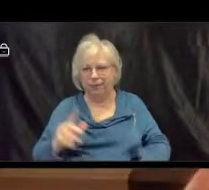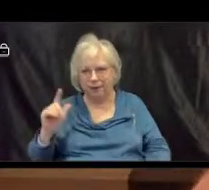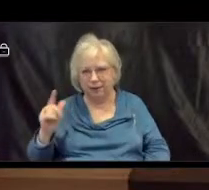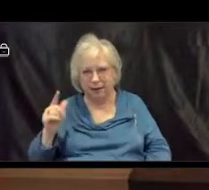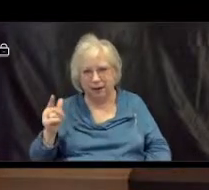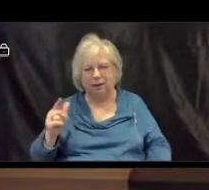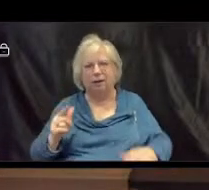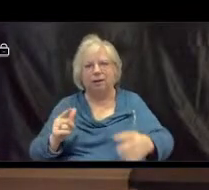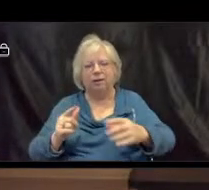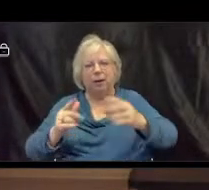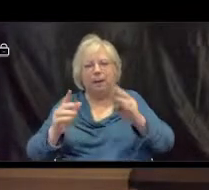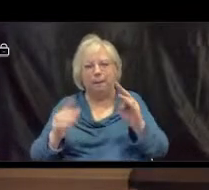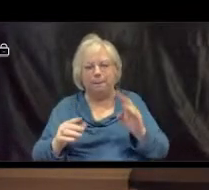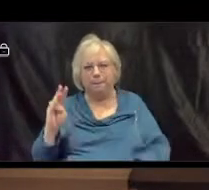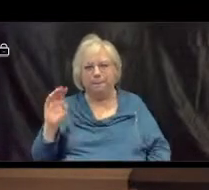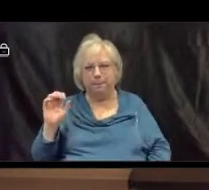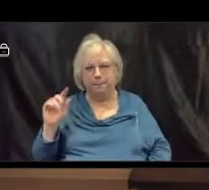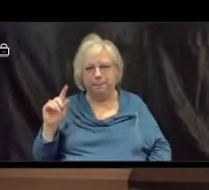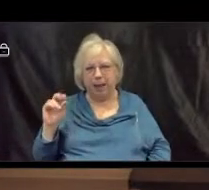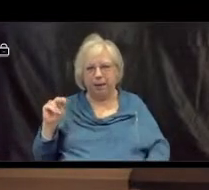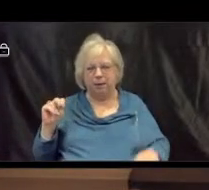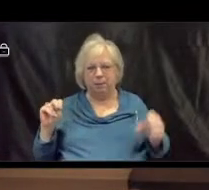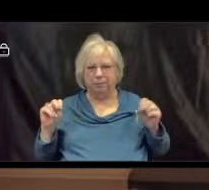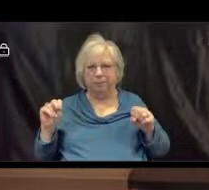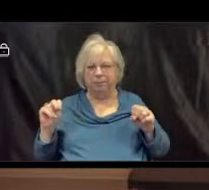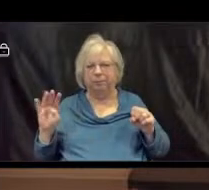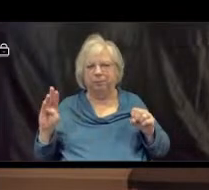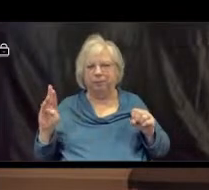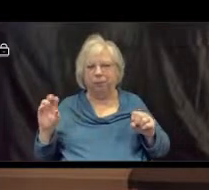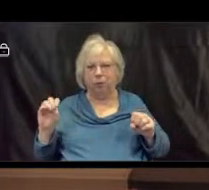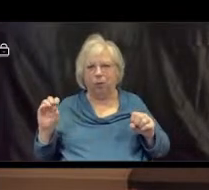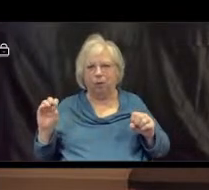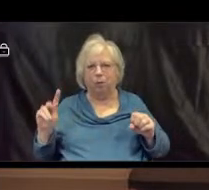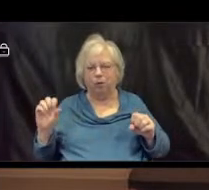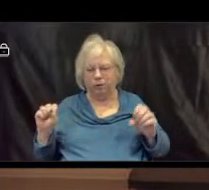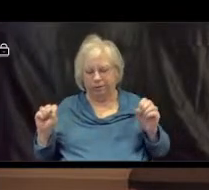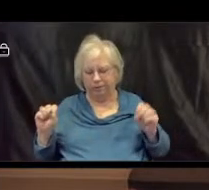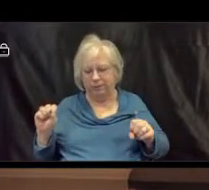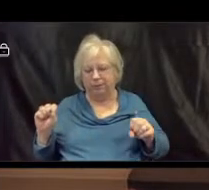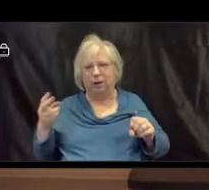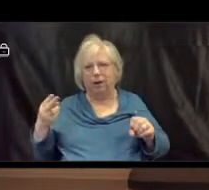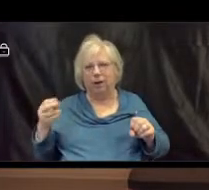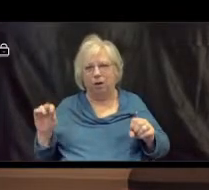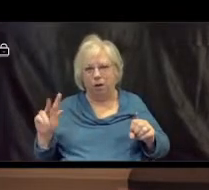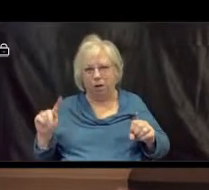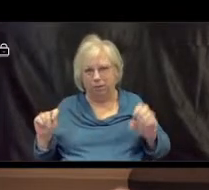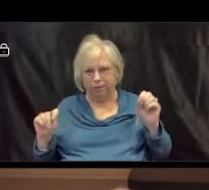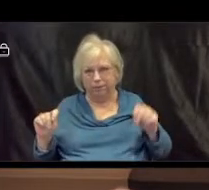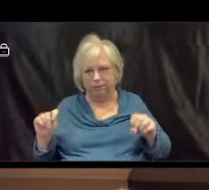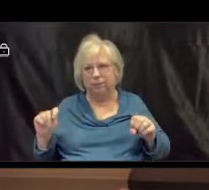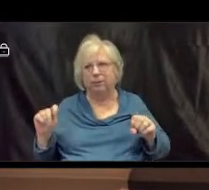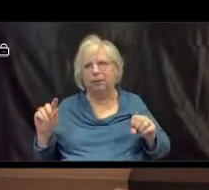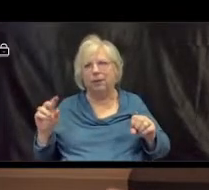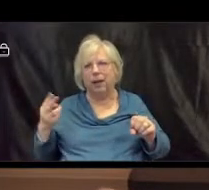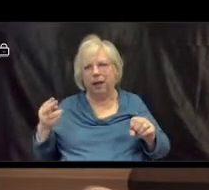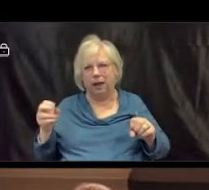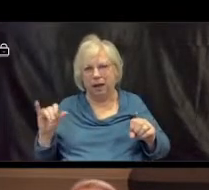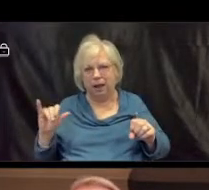vote. Benton. Yes? Brooks. Yes. Hart. Yes.